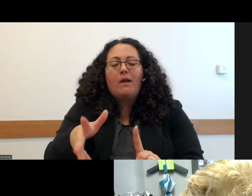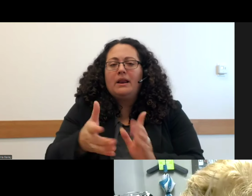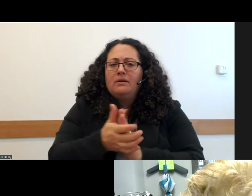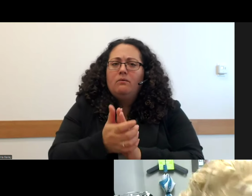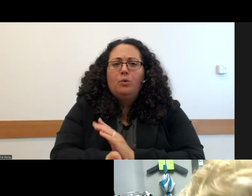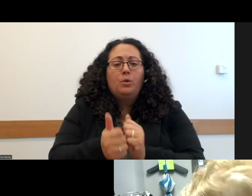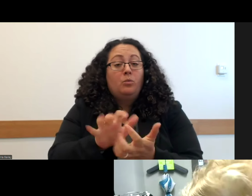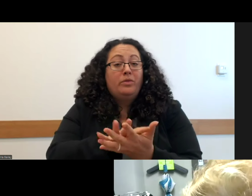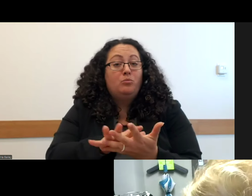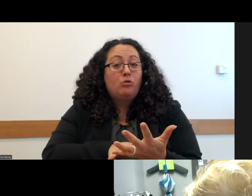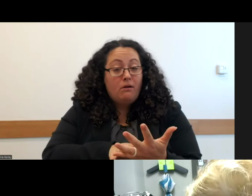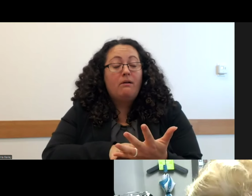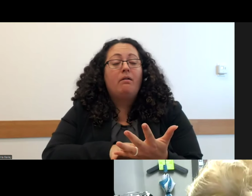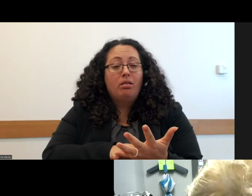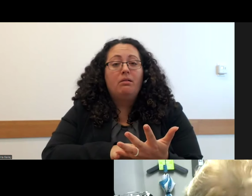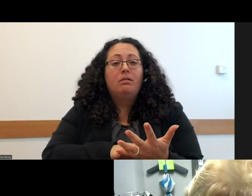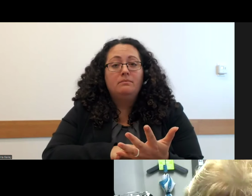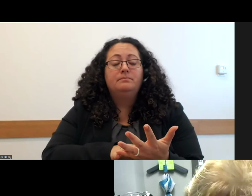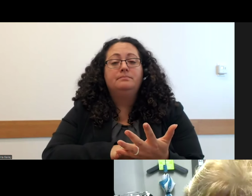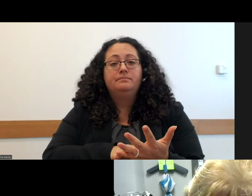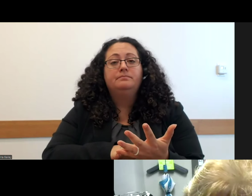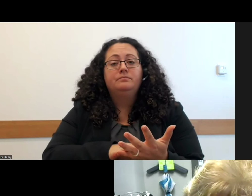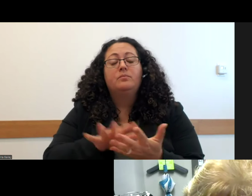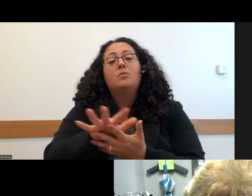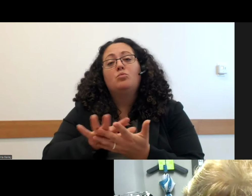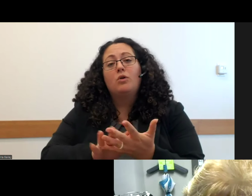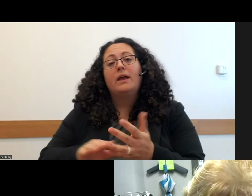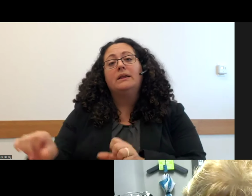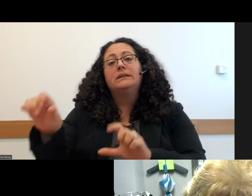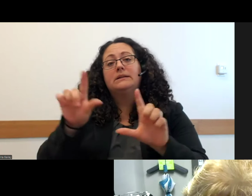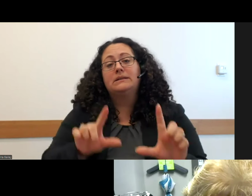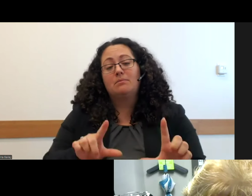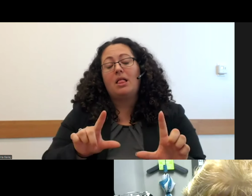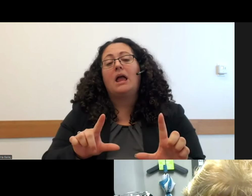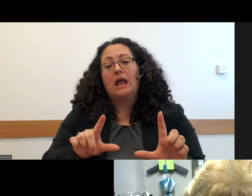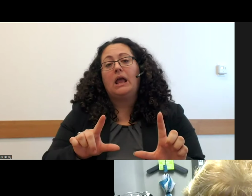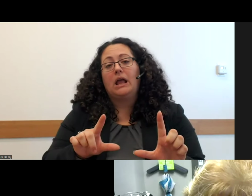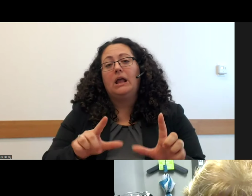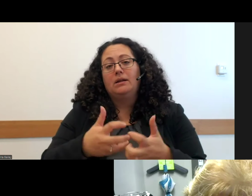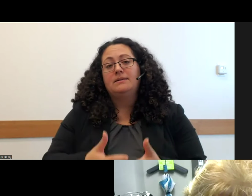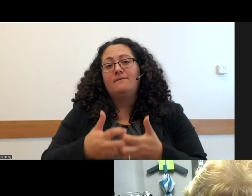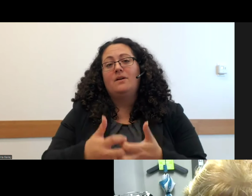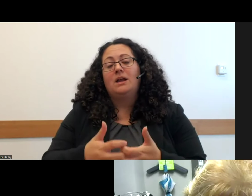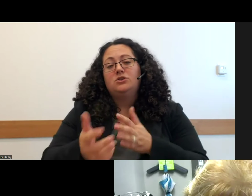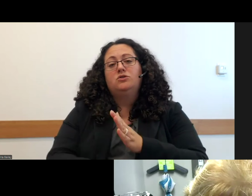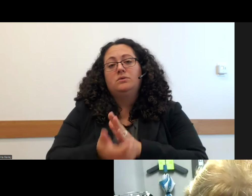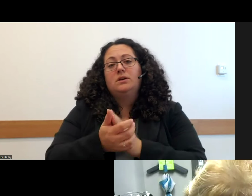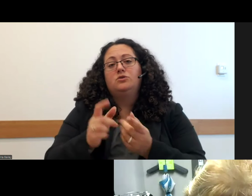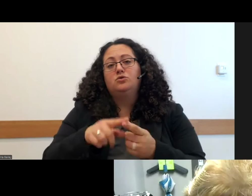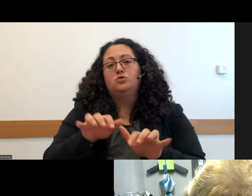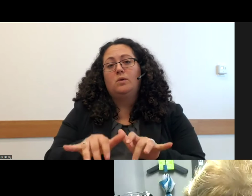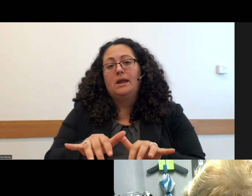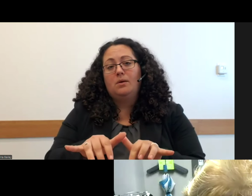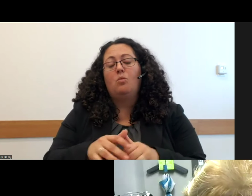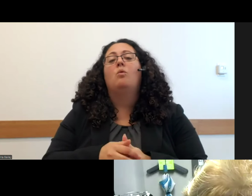in Braille. And a Braille display is a device that you attach to your keyboard.